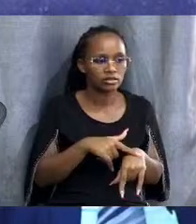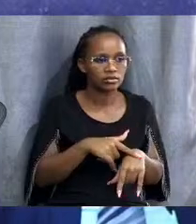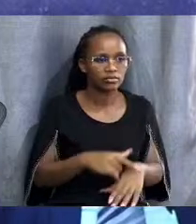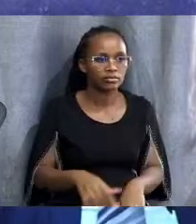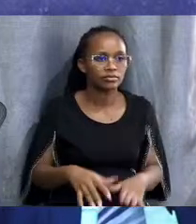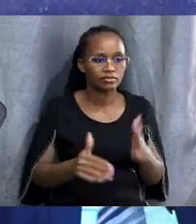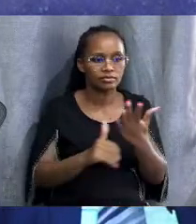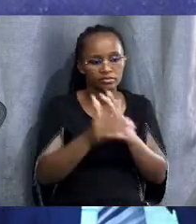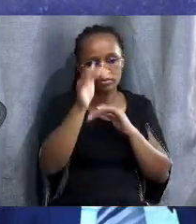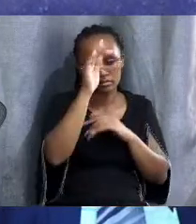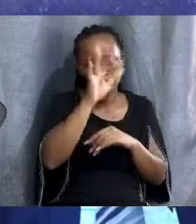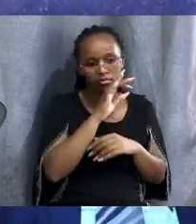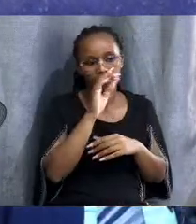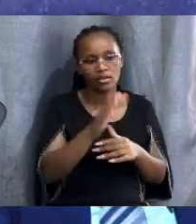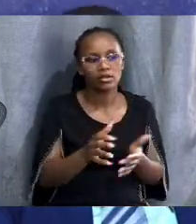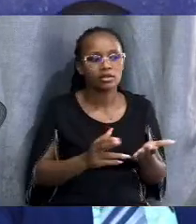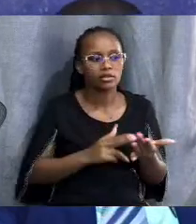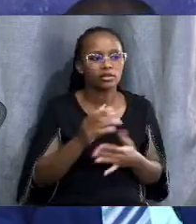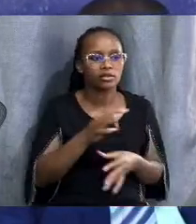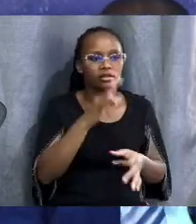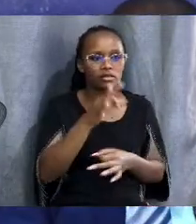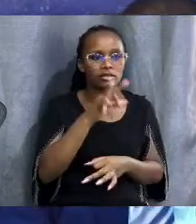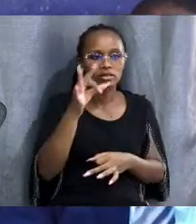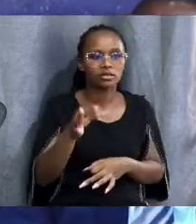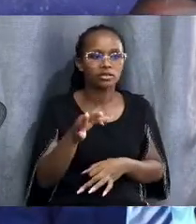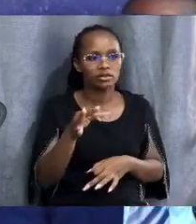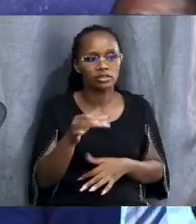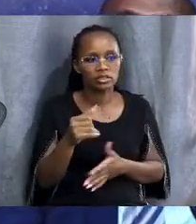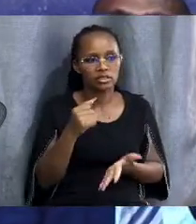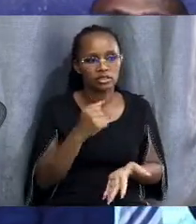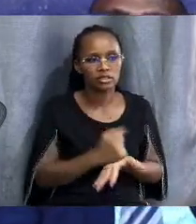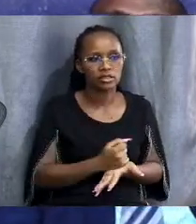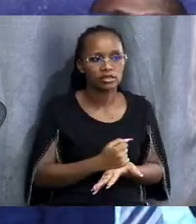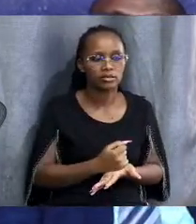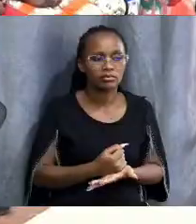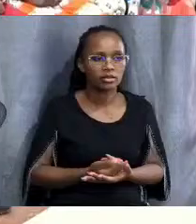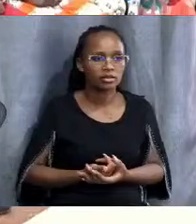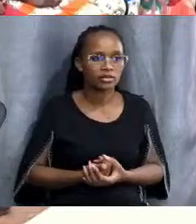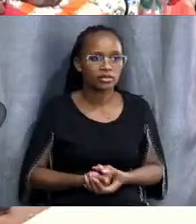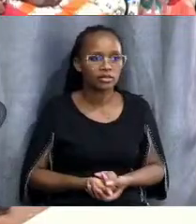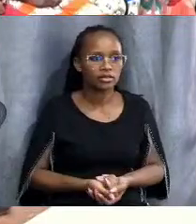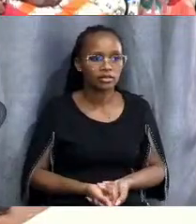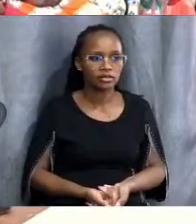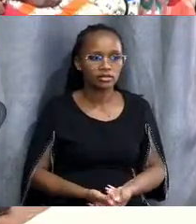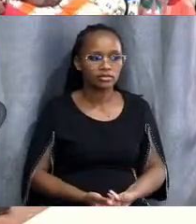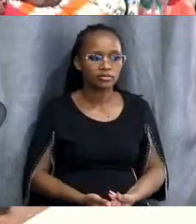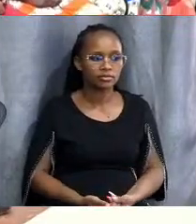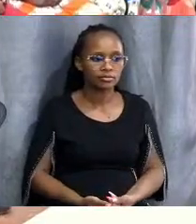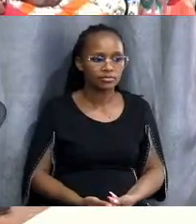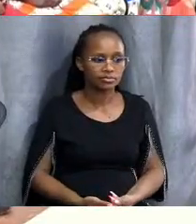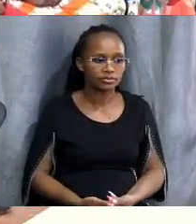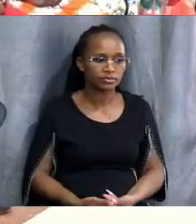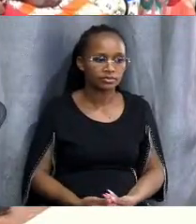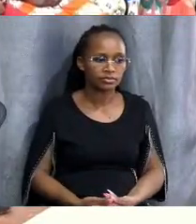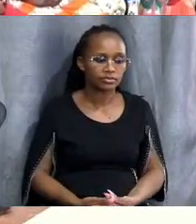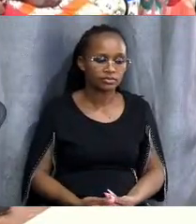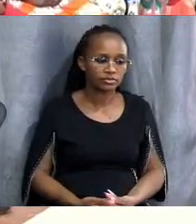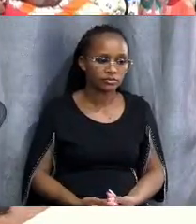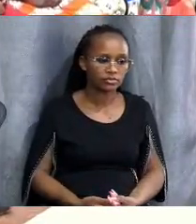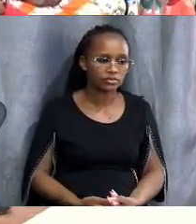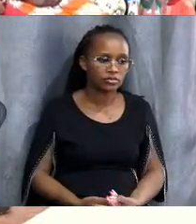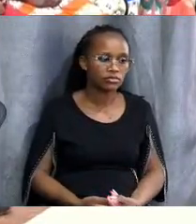this. In the name of God, the Father, the Son, and the Holy Spirit. Amen.